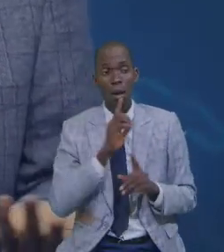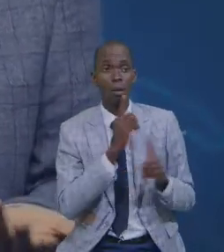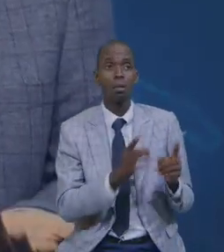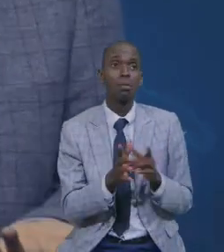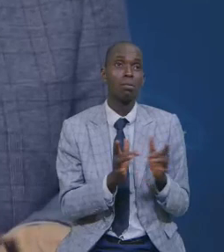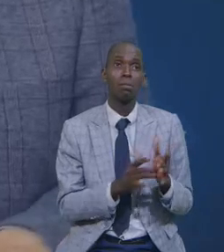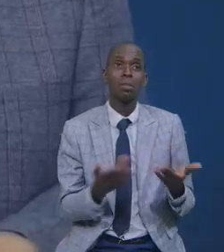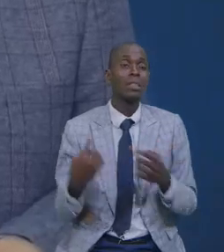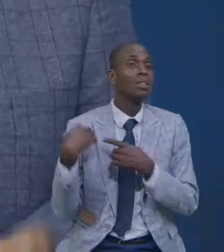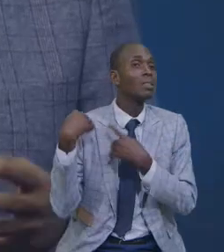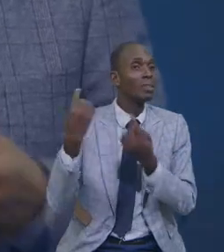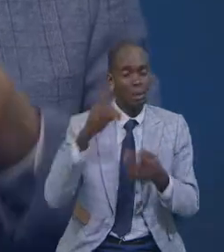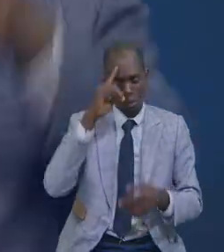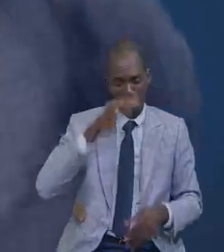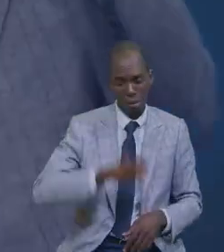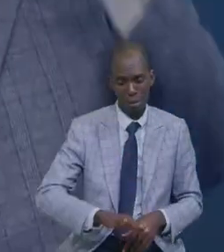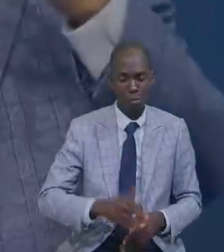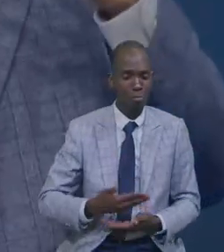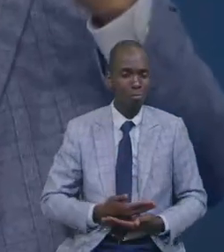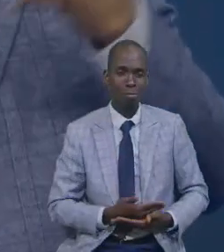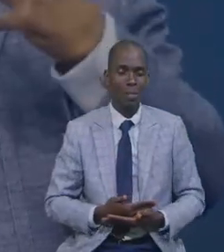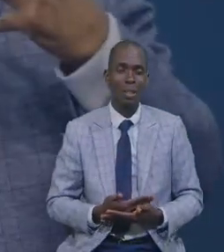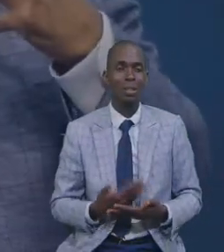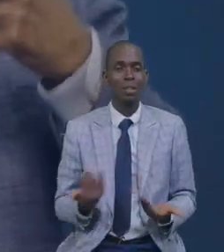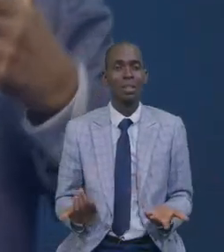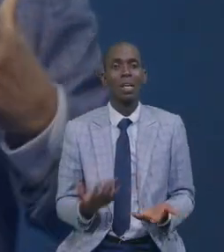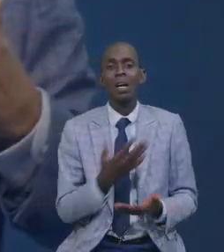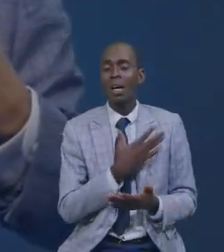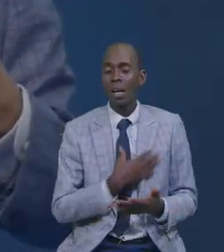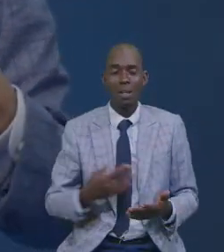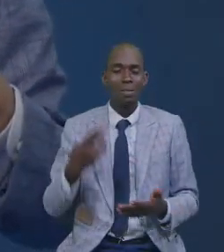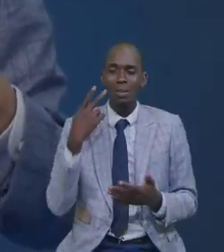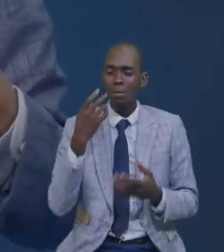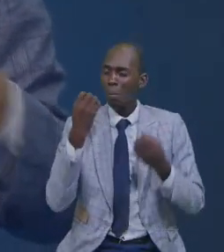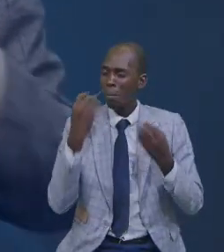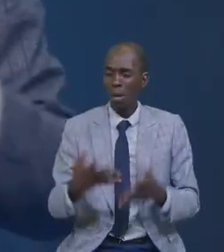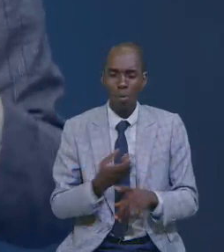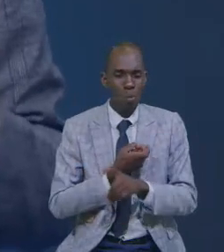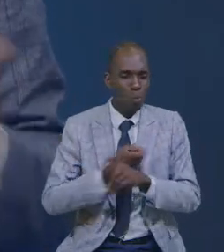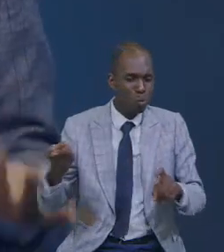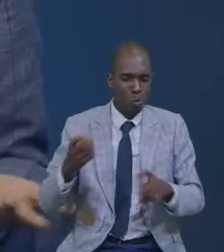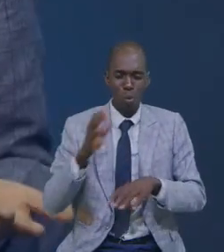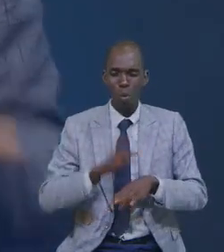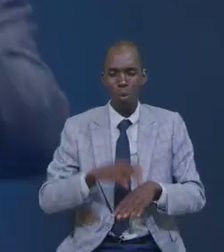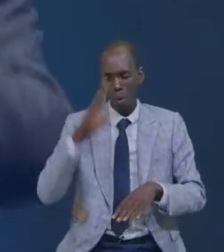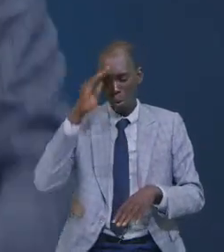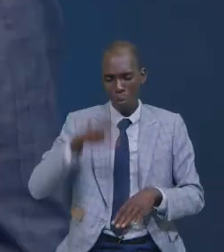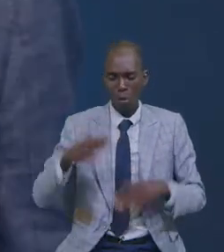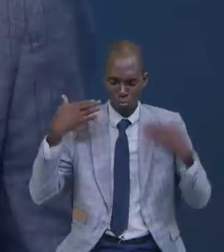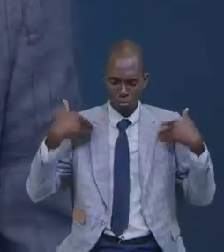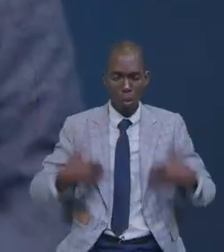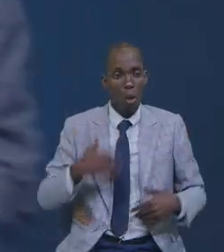now, of a child. And there are many marks and wounds in the body, scars. Why?